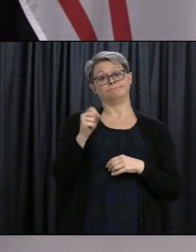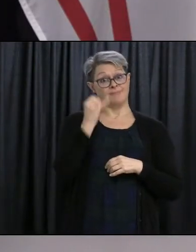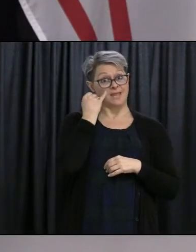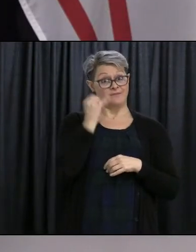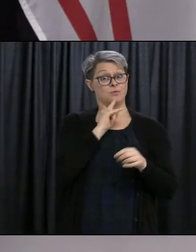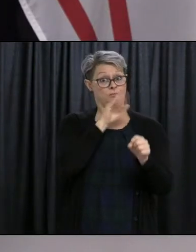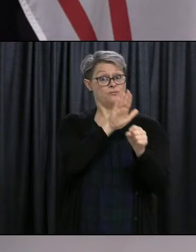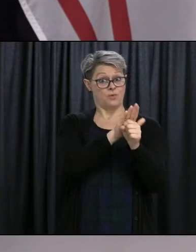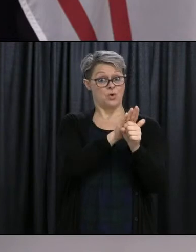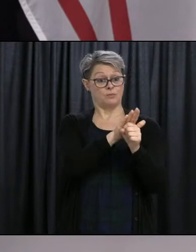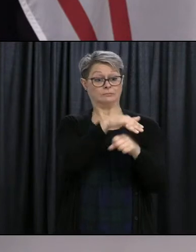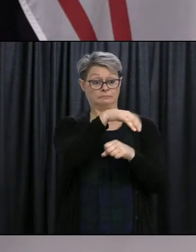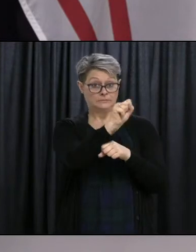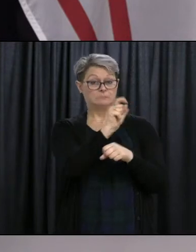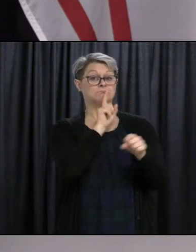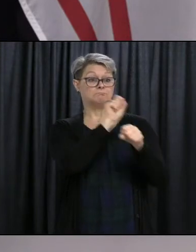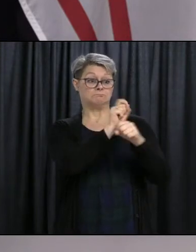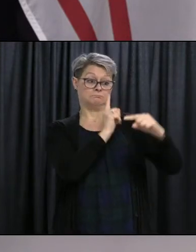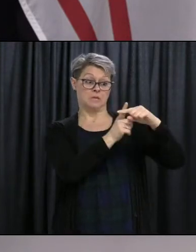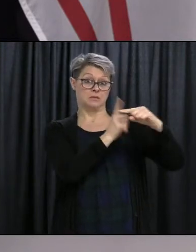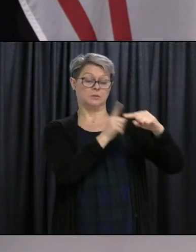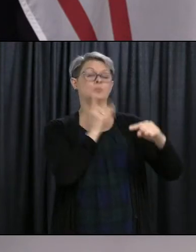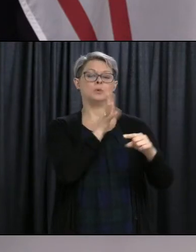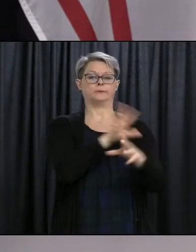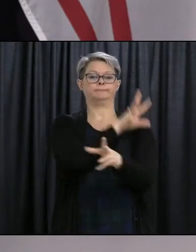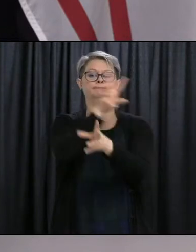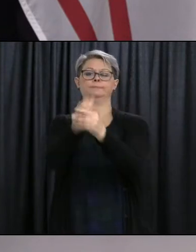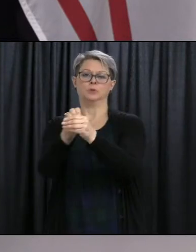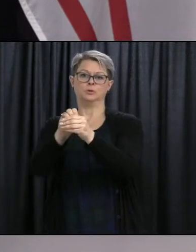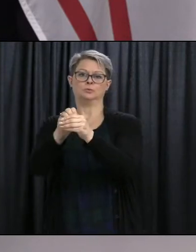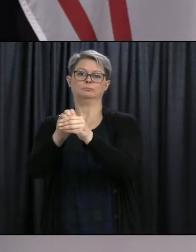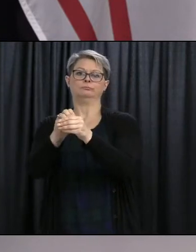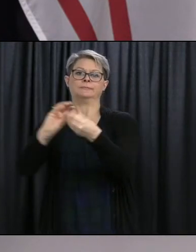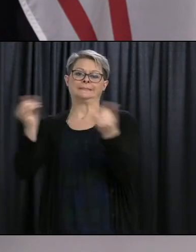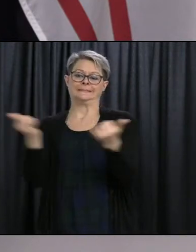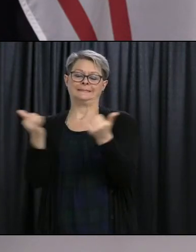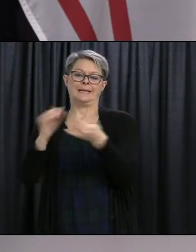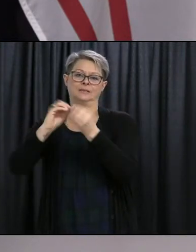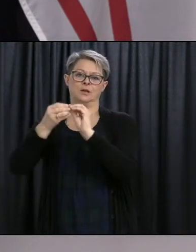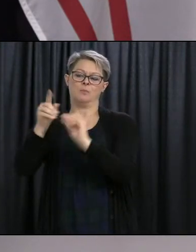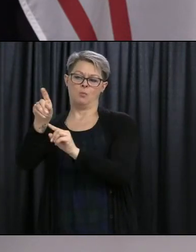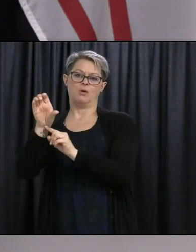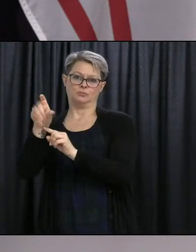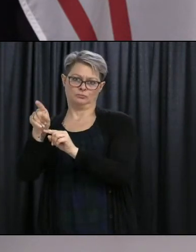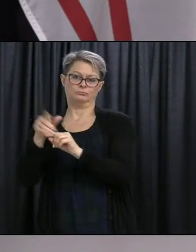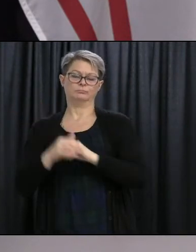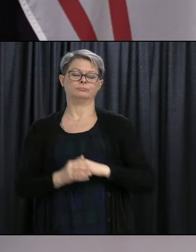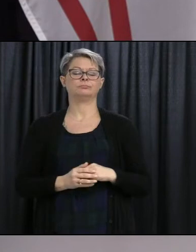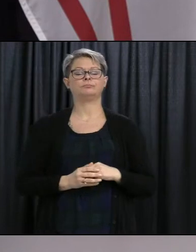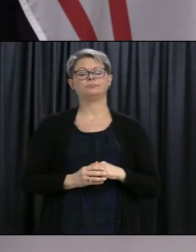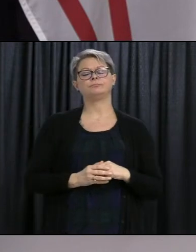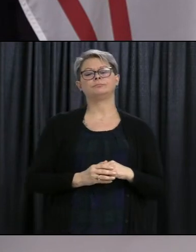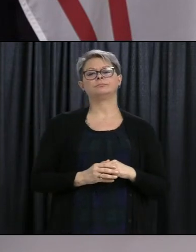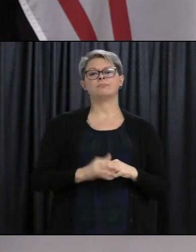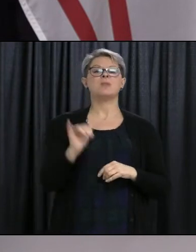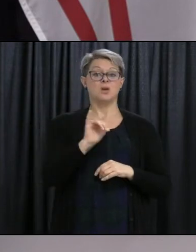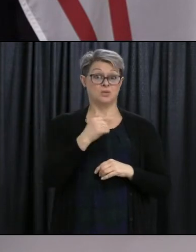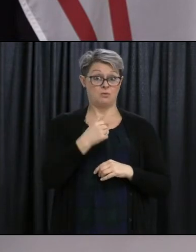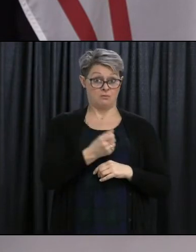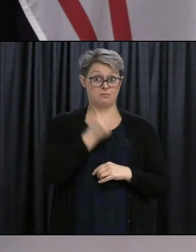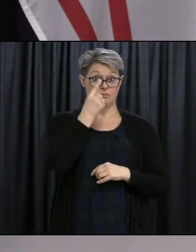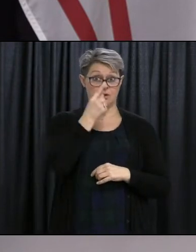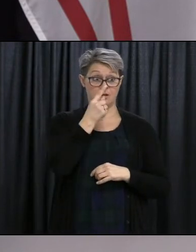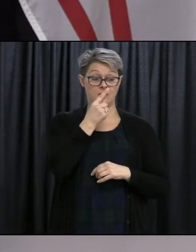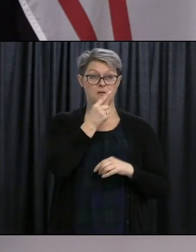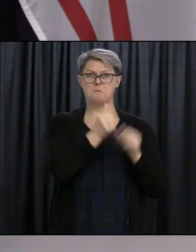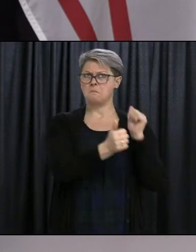they would have they would be included in today's confirmed numbers. And my understanding is that most of them, if